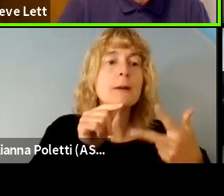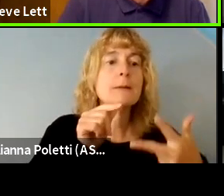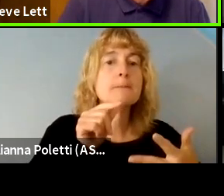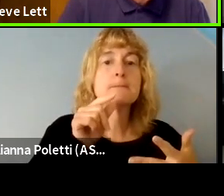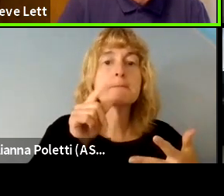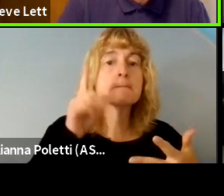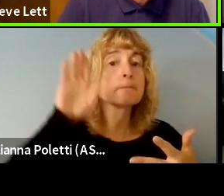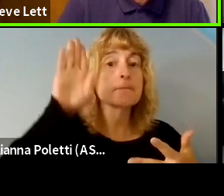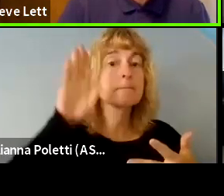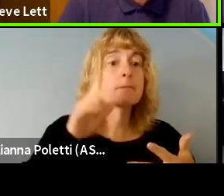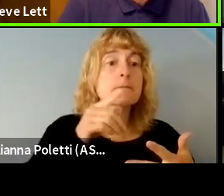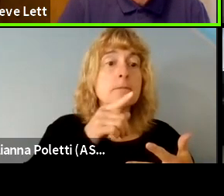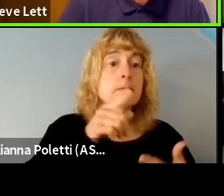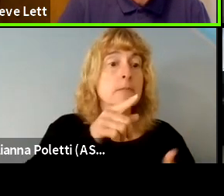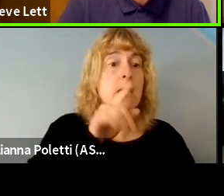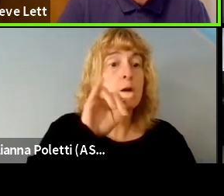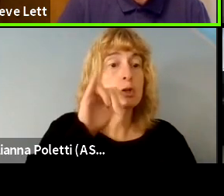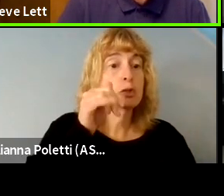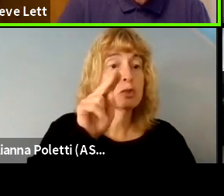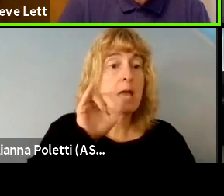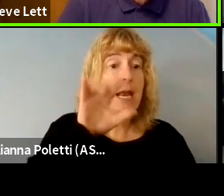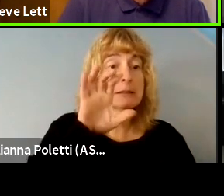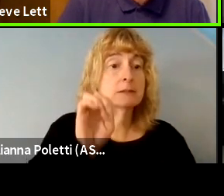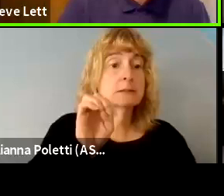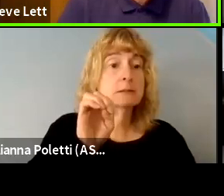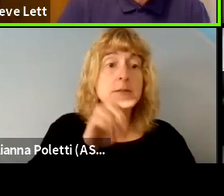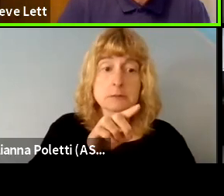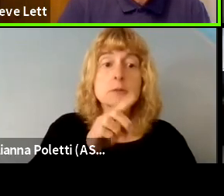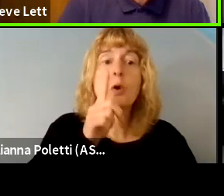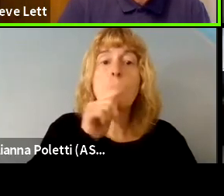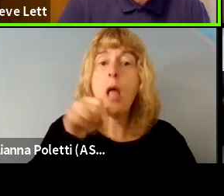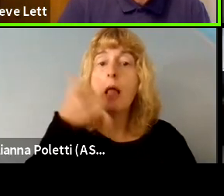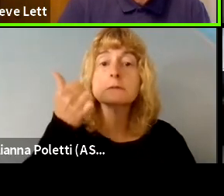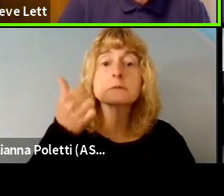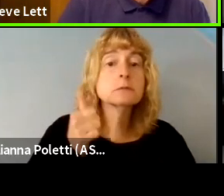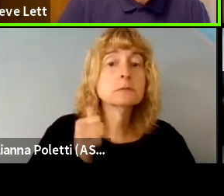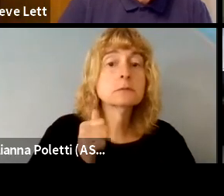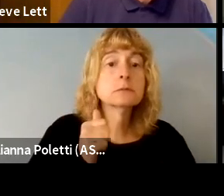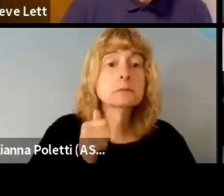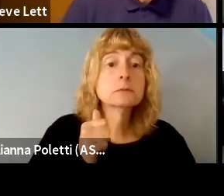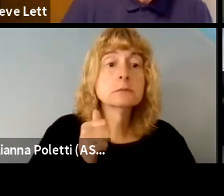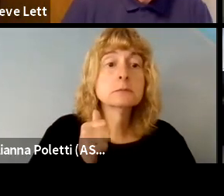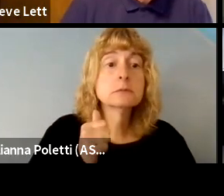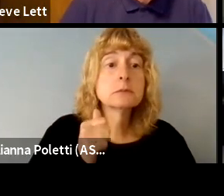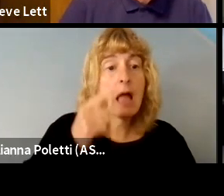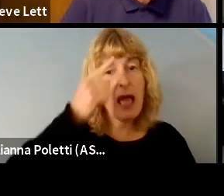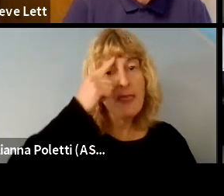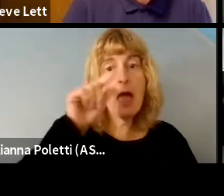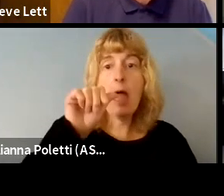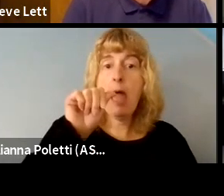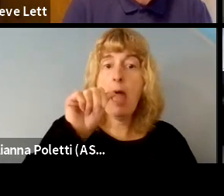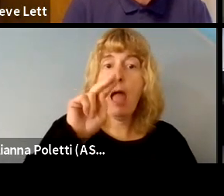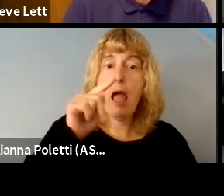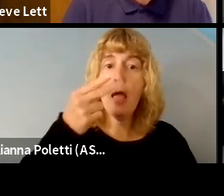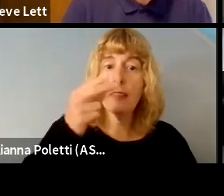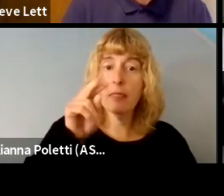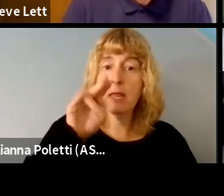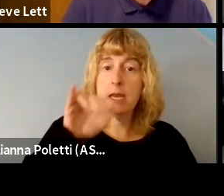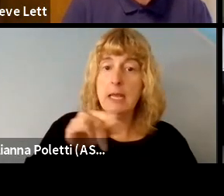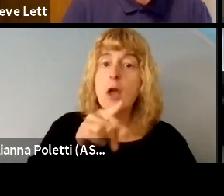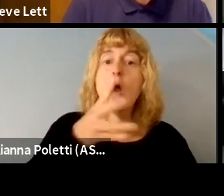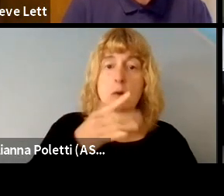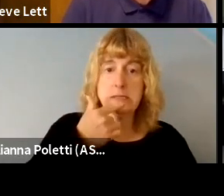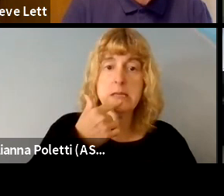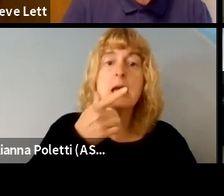Somebody wanted to volunteer. Janice. Who else? I think Anthony already said that he would do